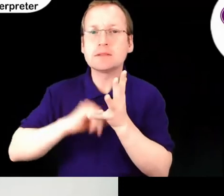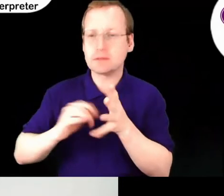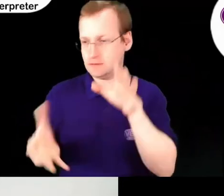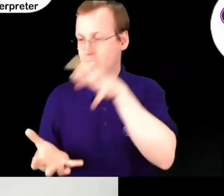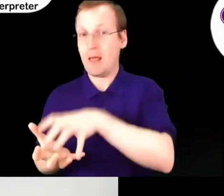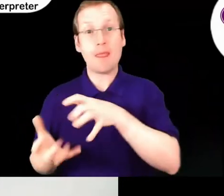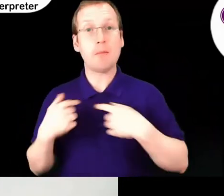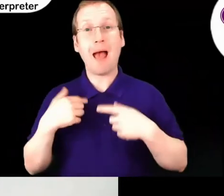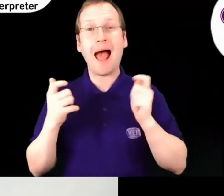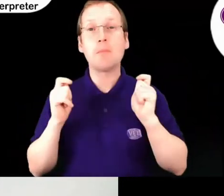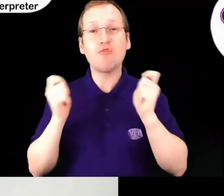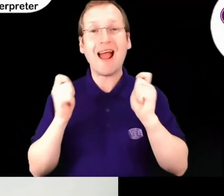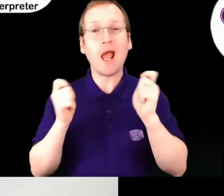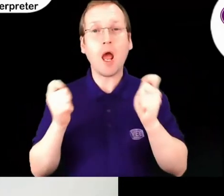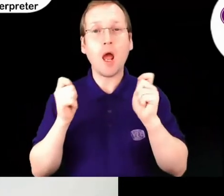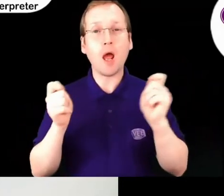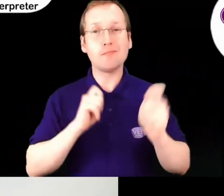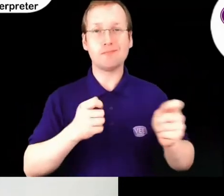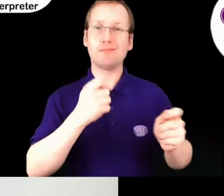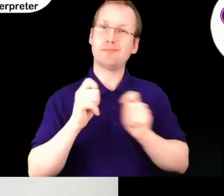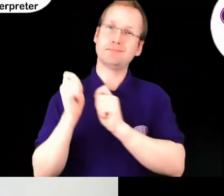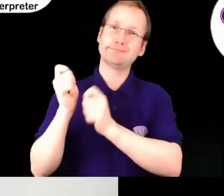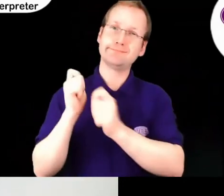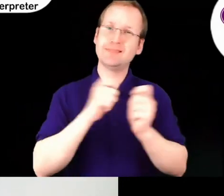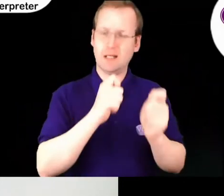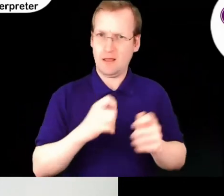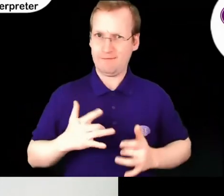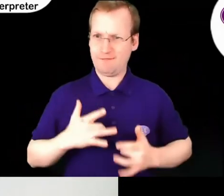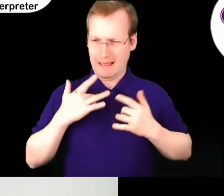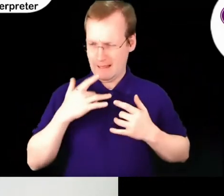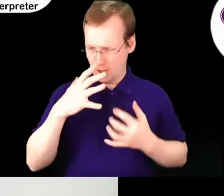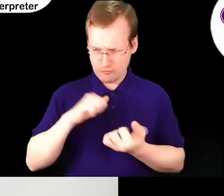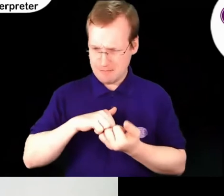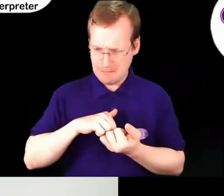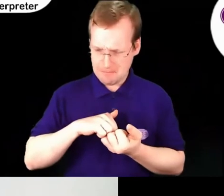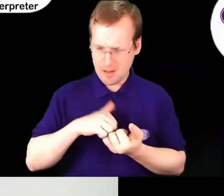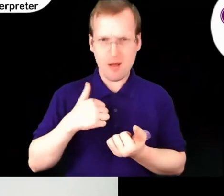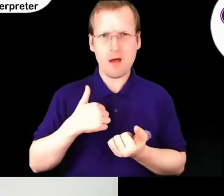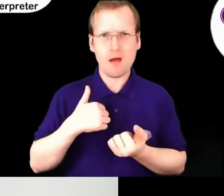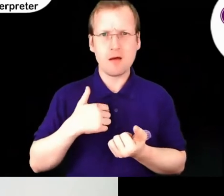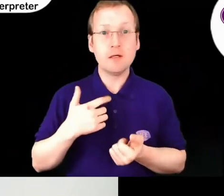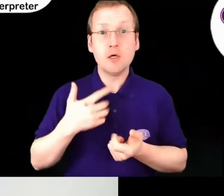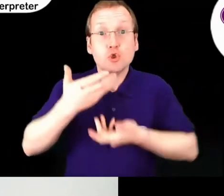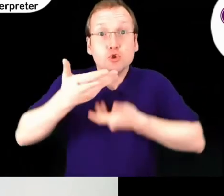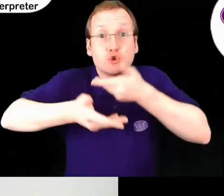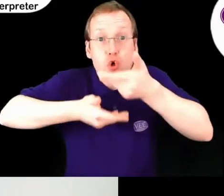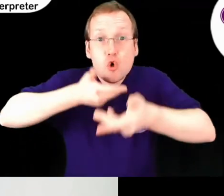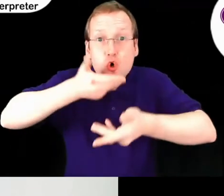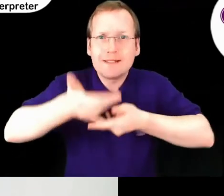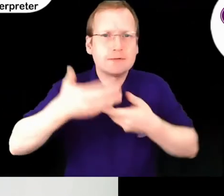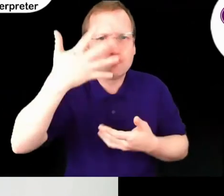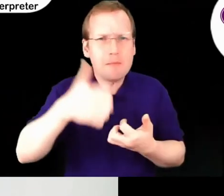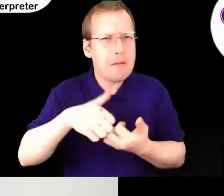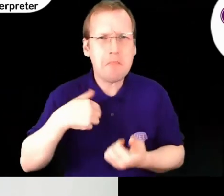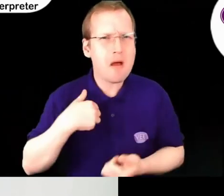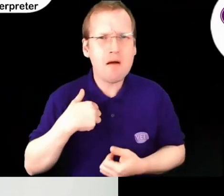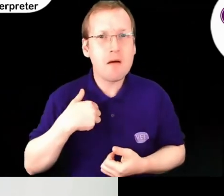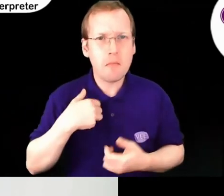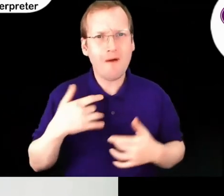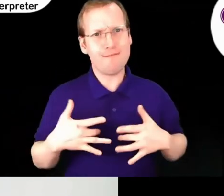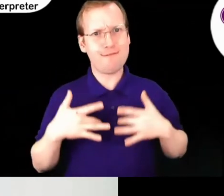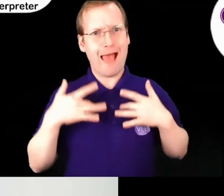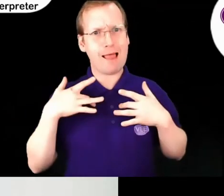week. And I remember the feeling. I don't really remember a lot of stories about that week, but I remember that it felt really good